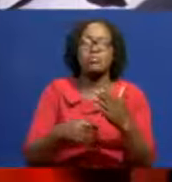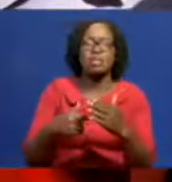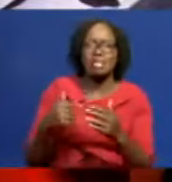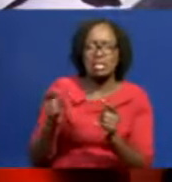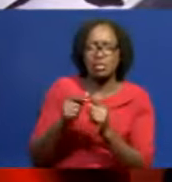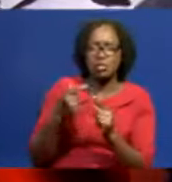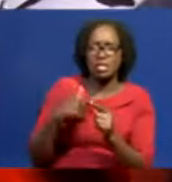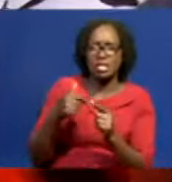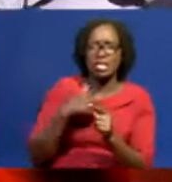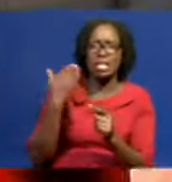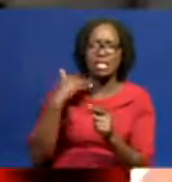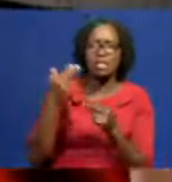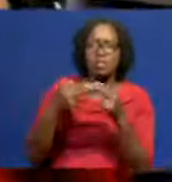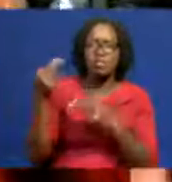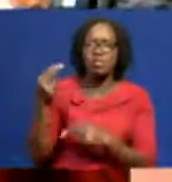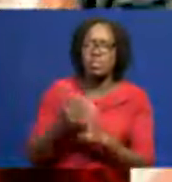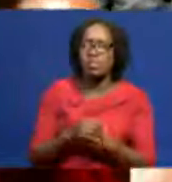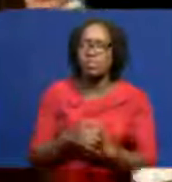the crime rate itakuwa juu.